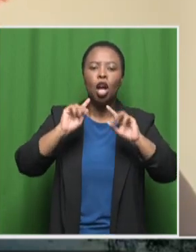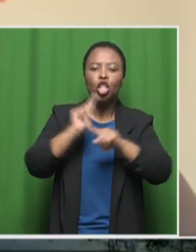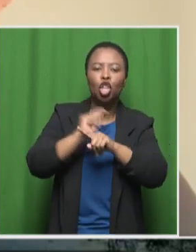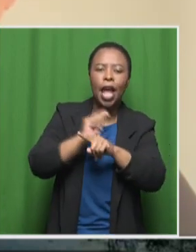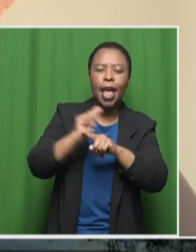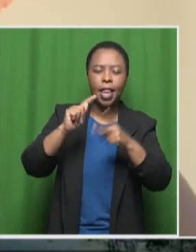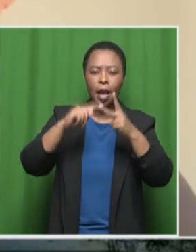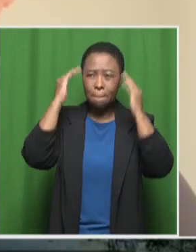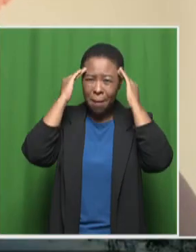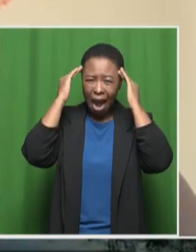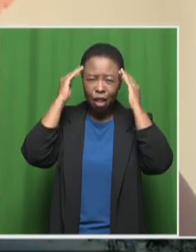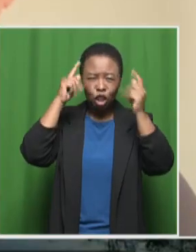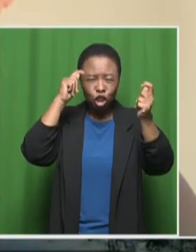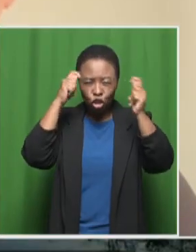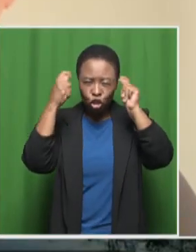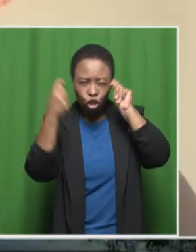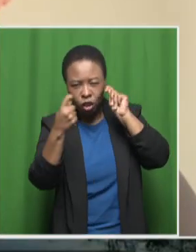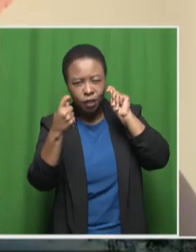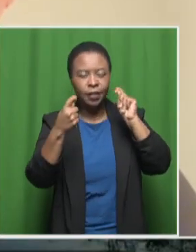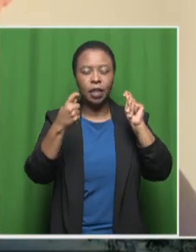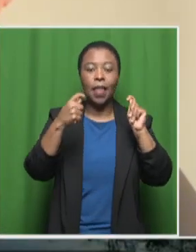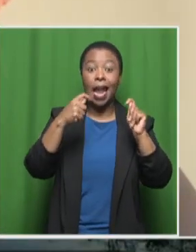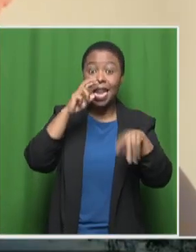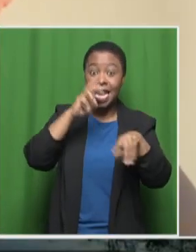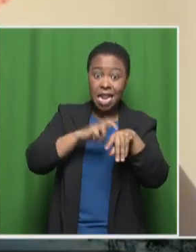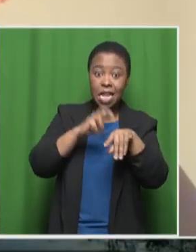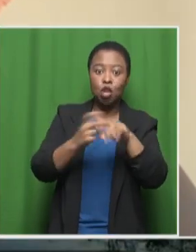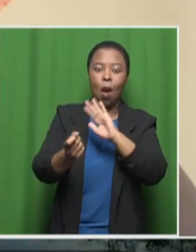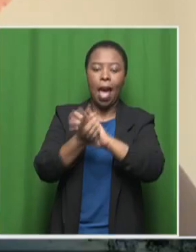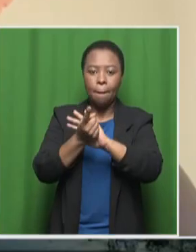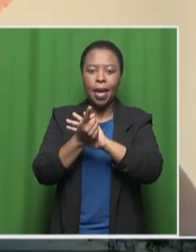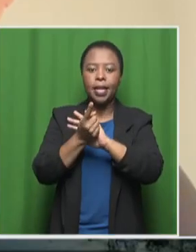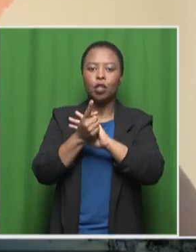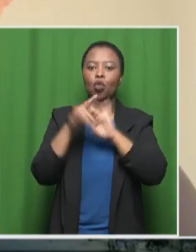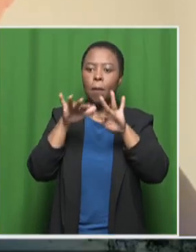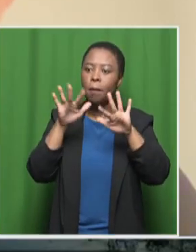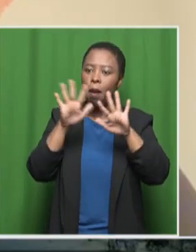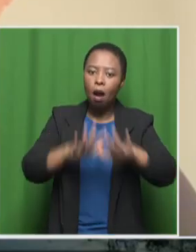the mindset shift that needs to occur along the value chain going forward.